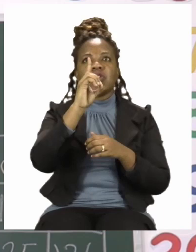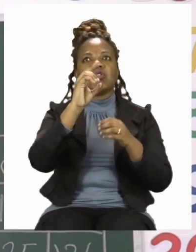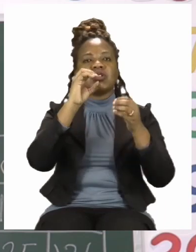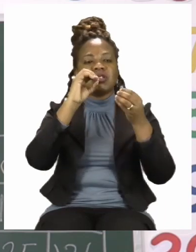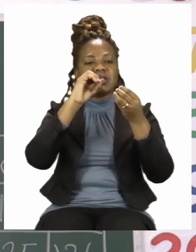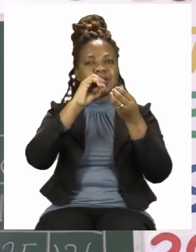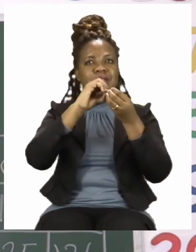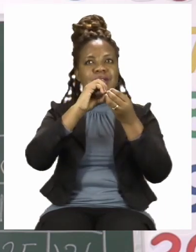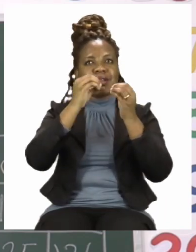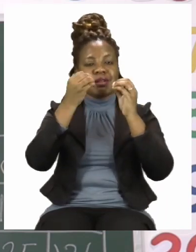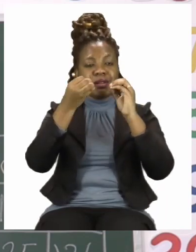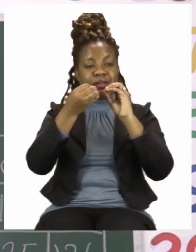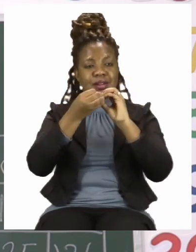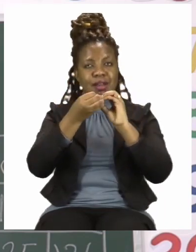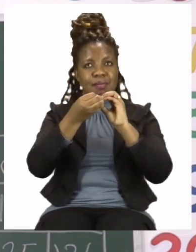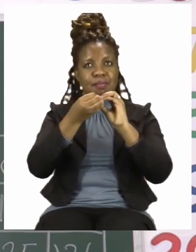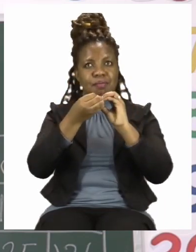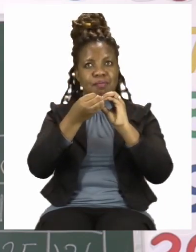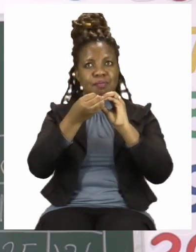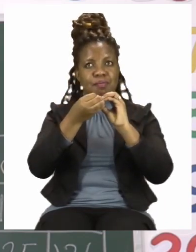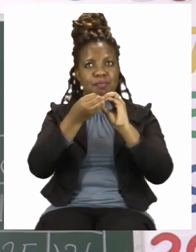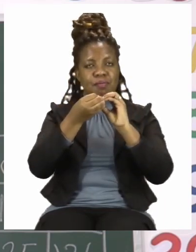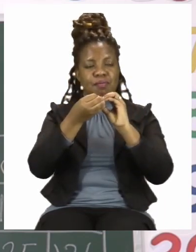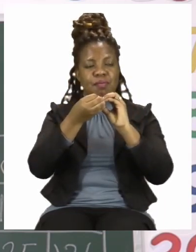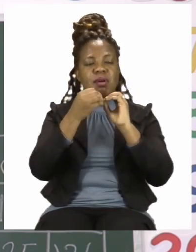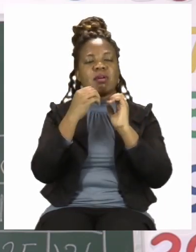between 150 and